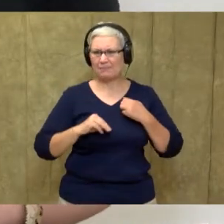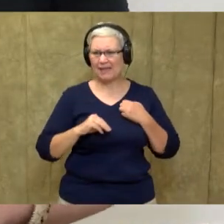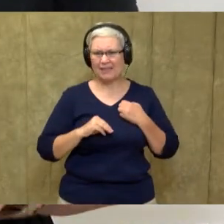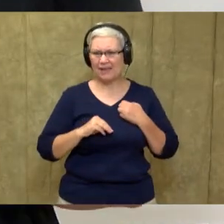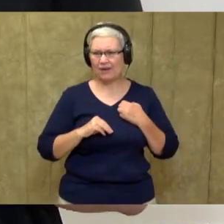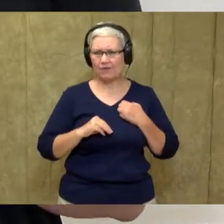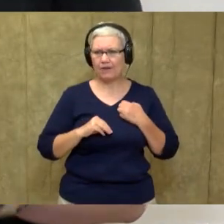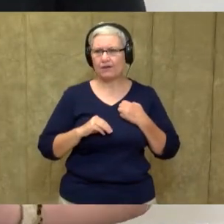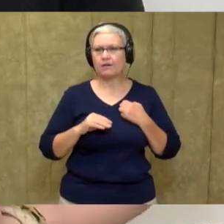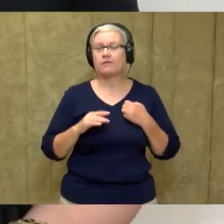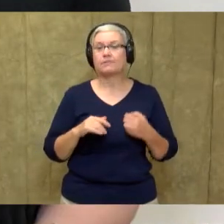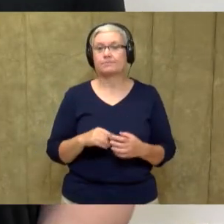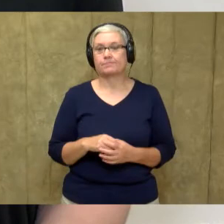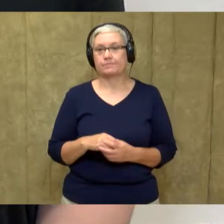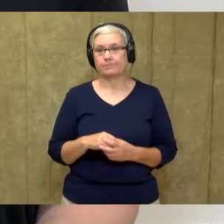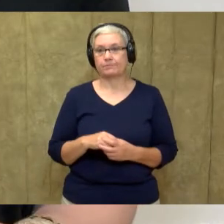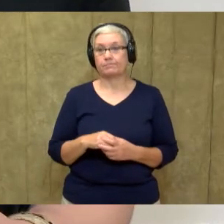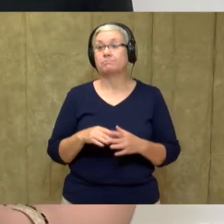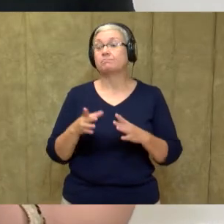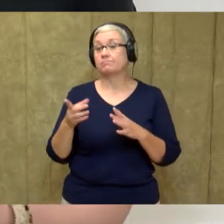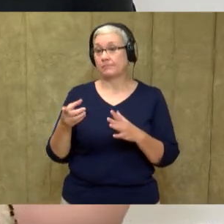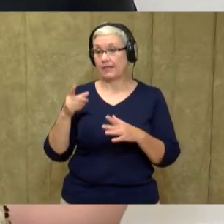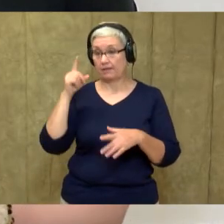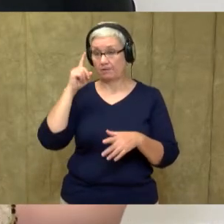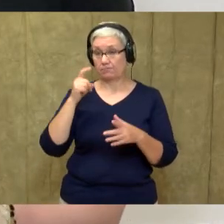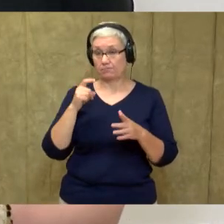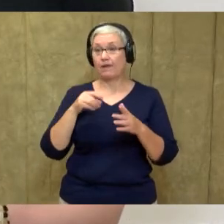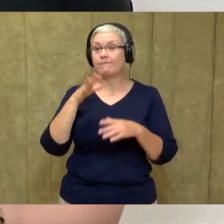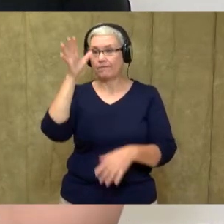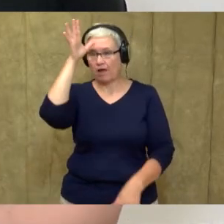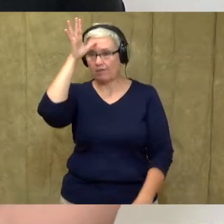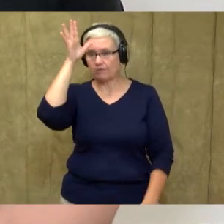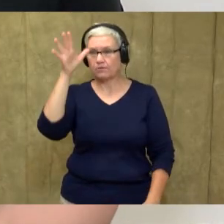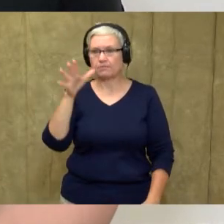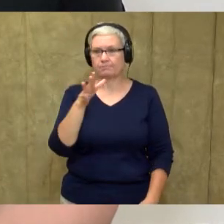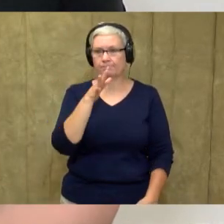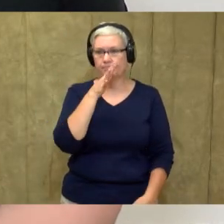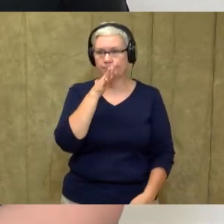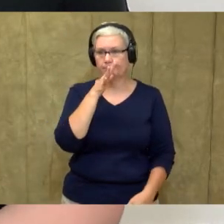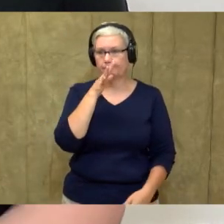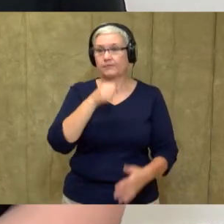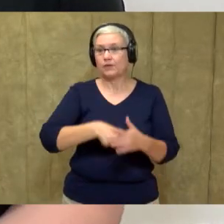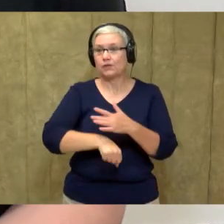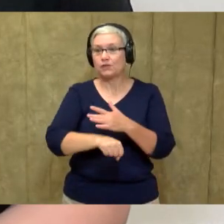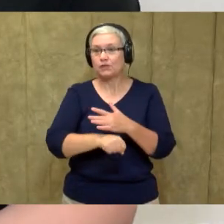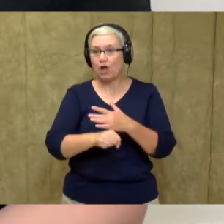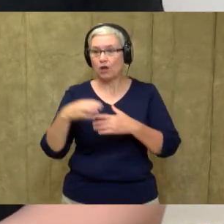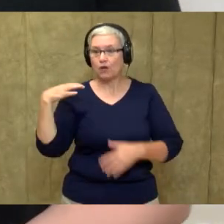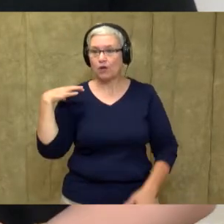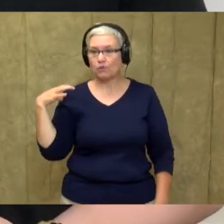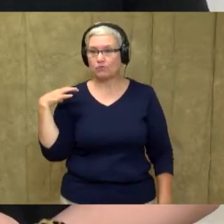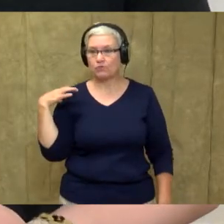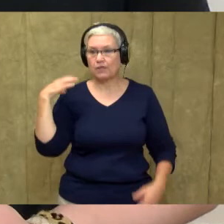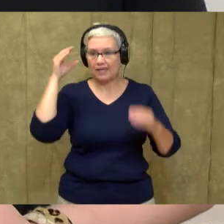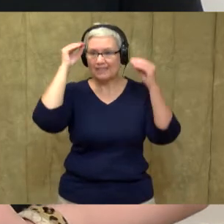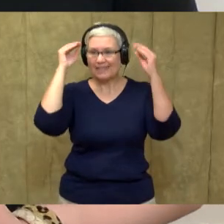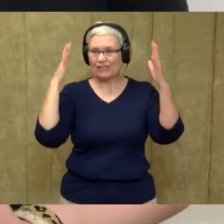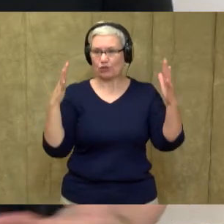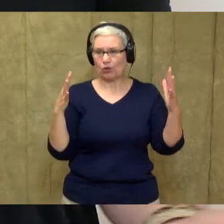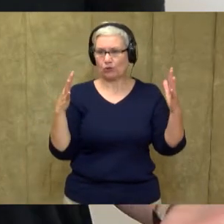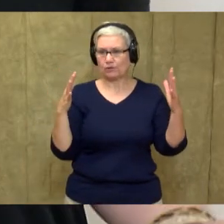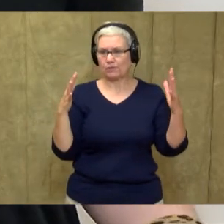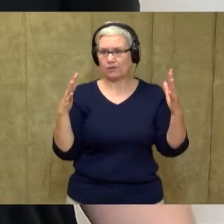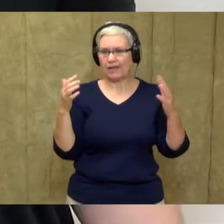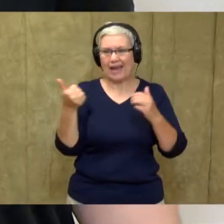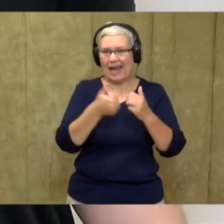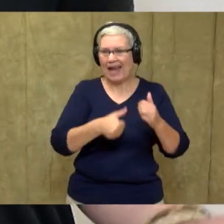suffering, but it is, he mentions fathers, mothers, soccer coaches, teachers.